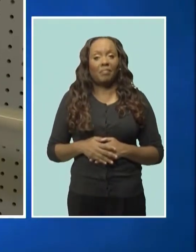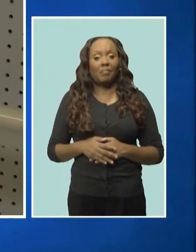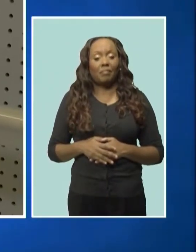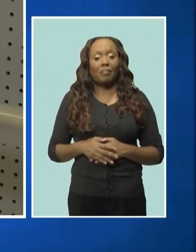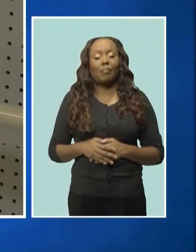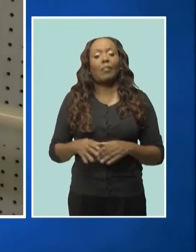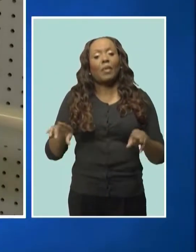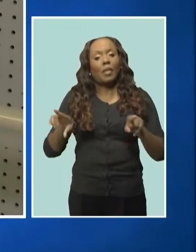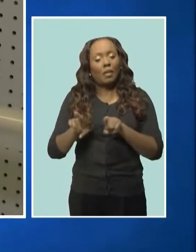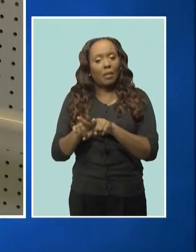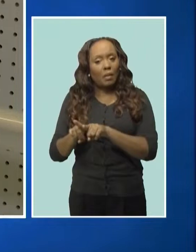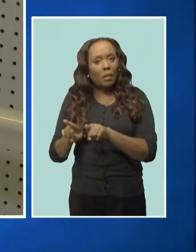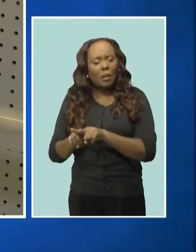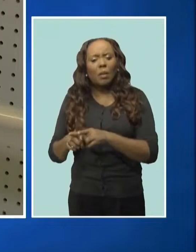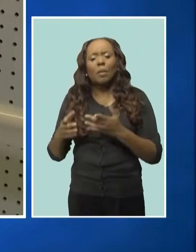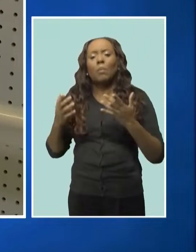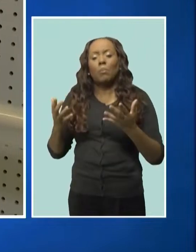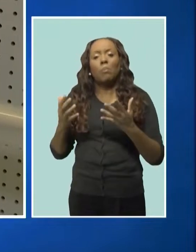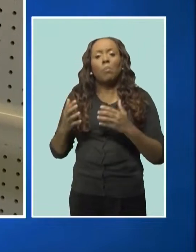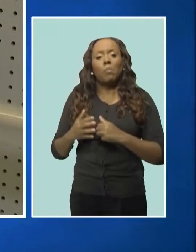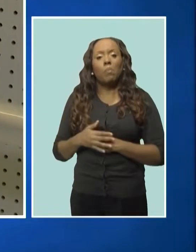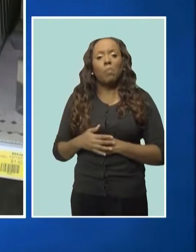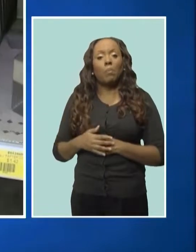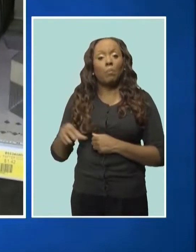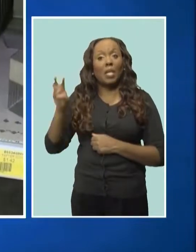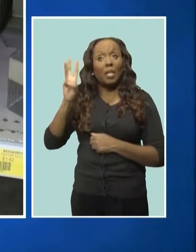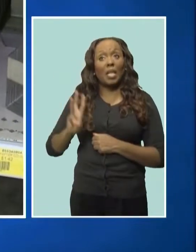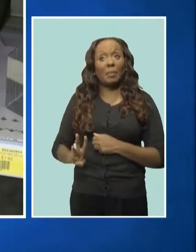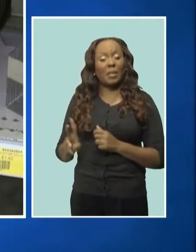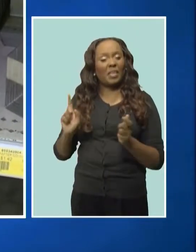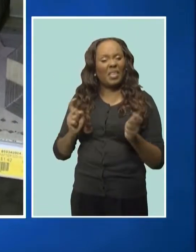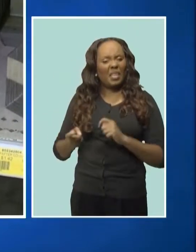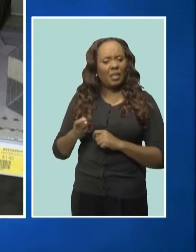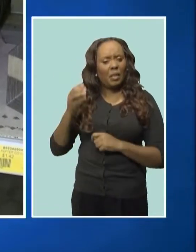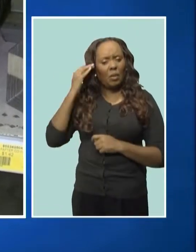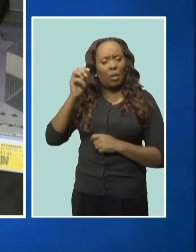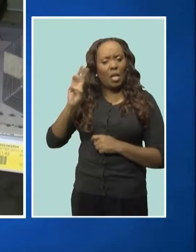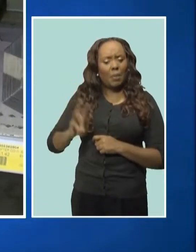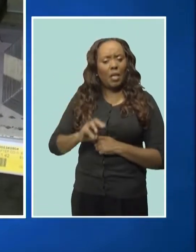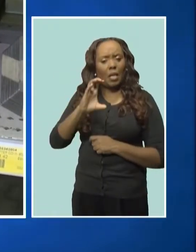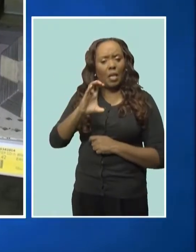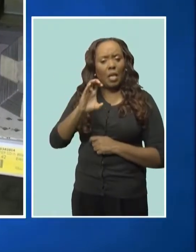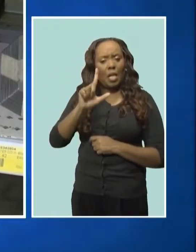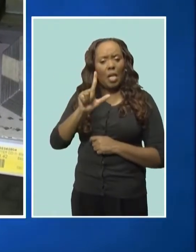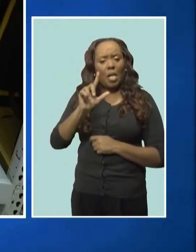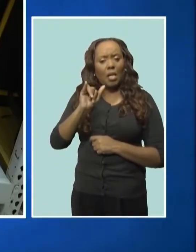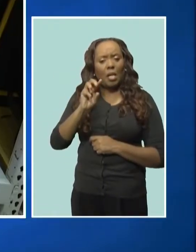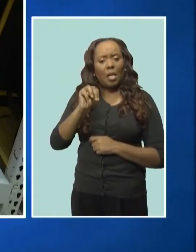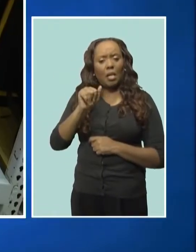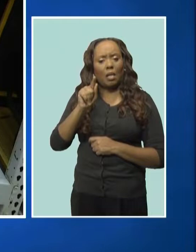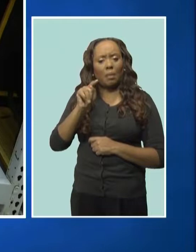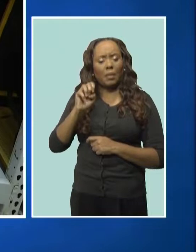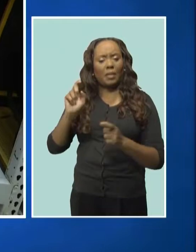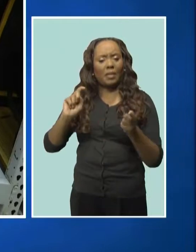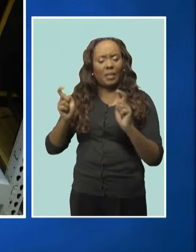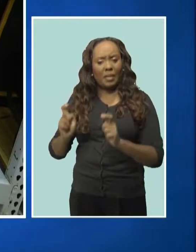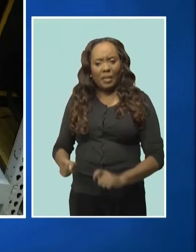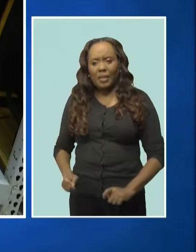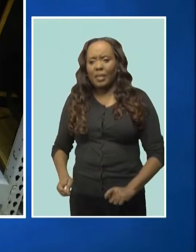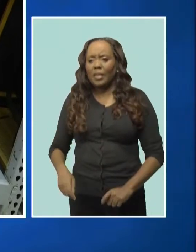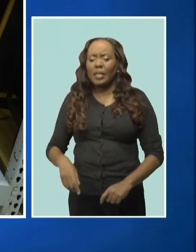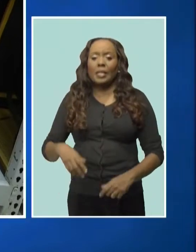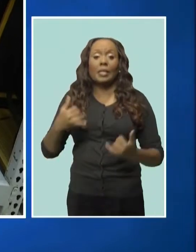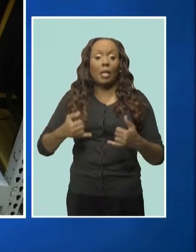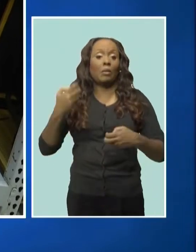tells Barbadians with the uncertainty of climate change, it's becoming more difficult to predict weather systems and